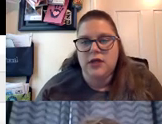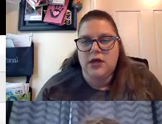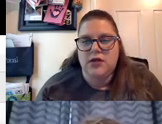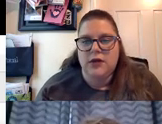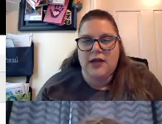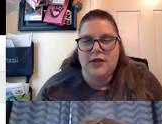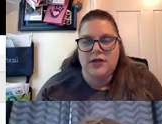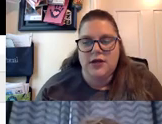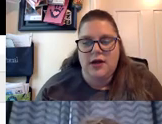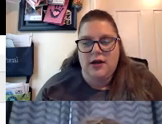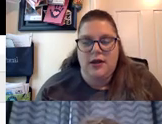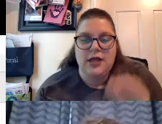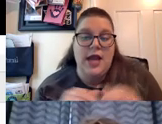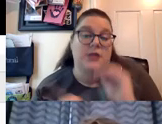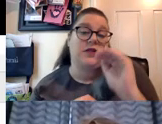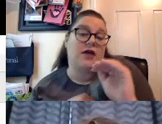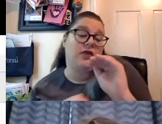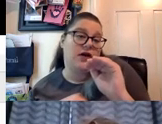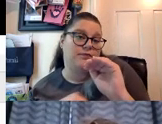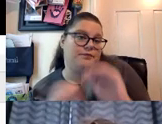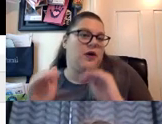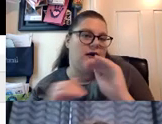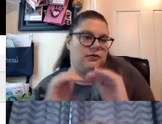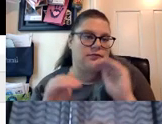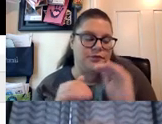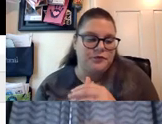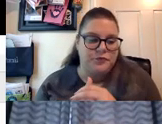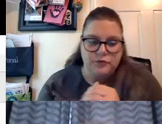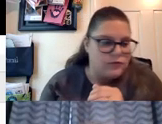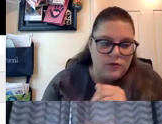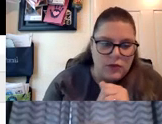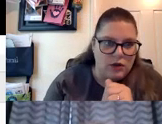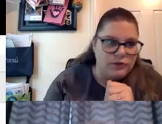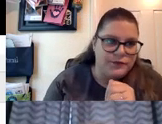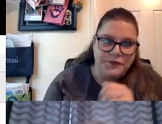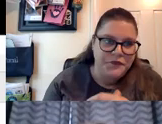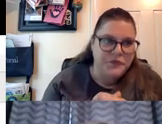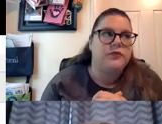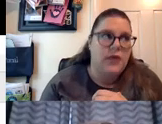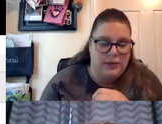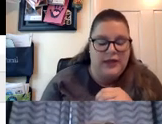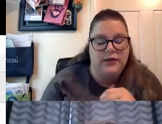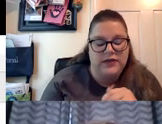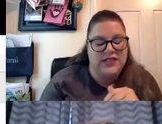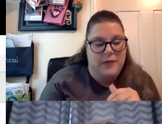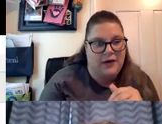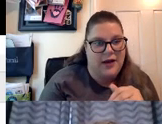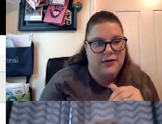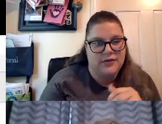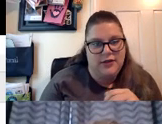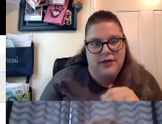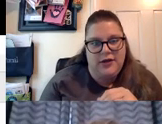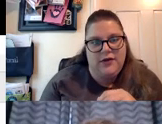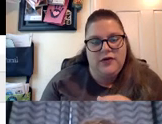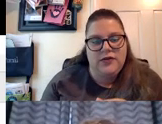background. So again, these are. And it doesn't say artifact, right? On Mac, it just says background. On mine, it only says